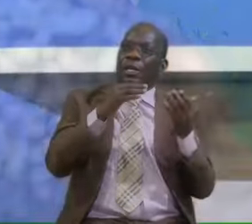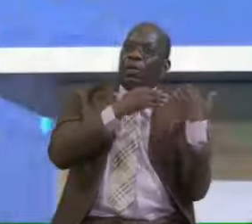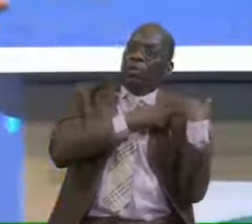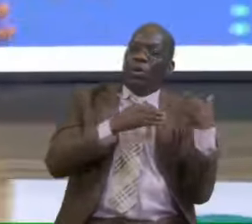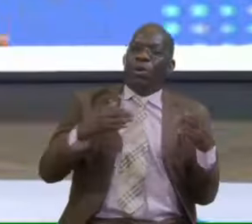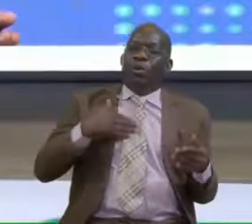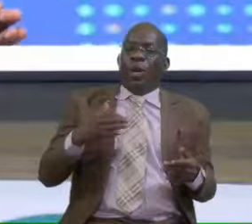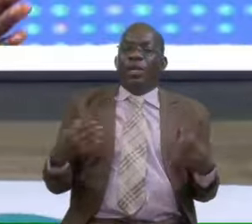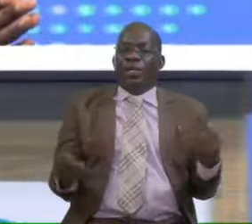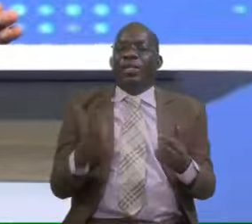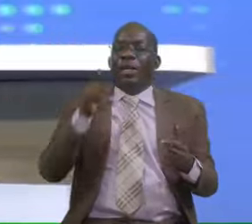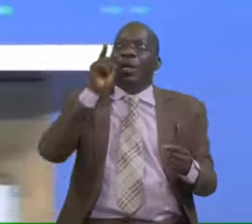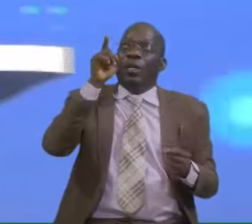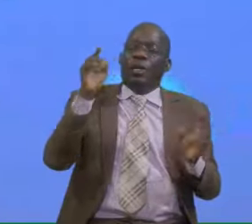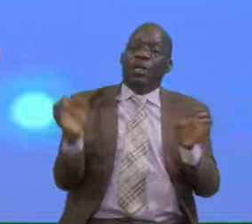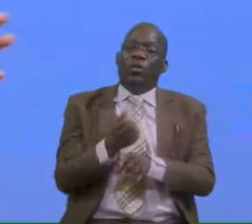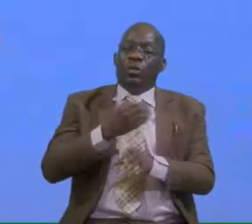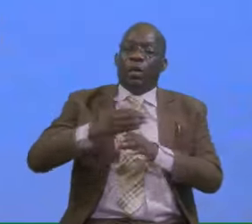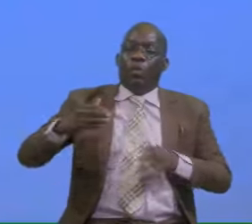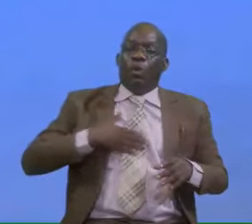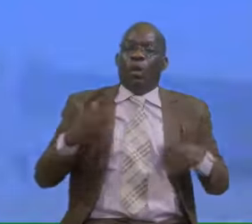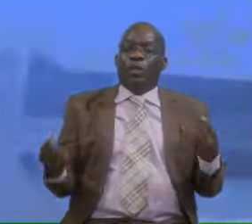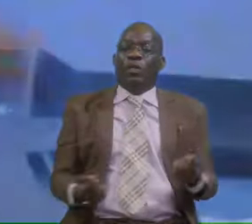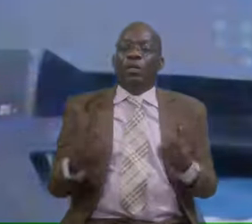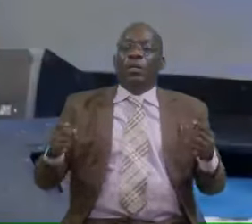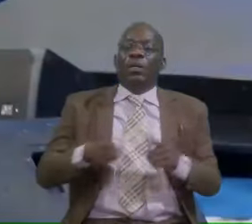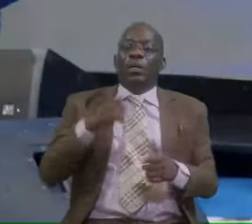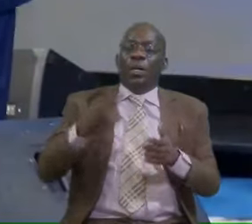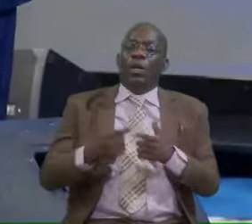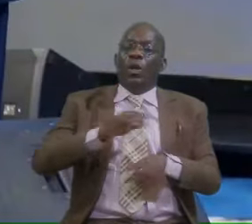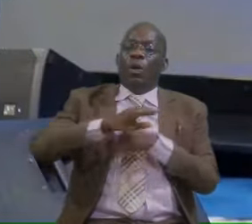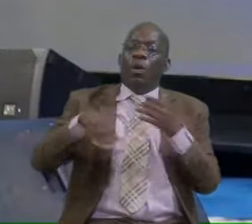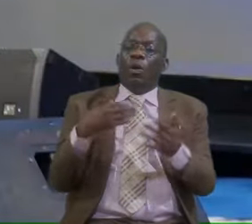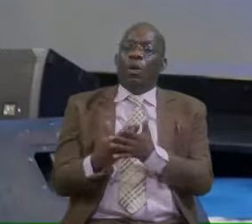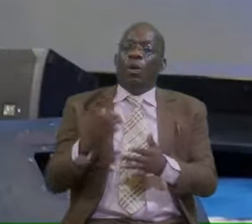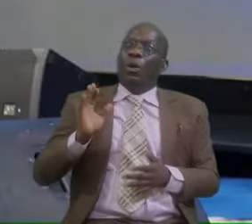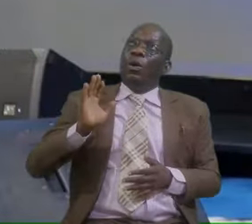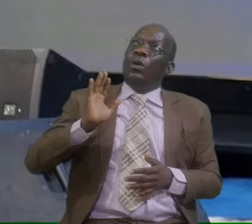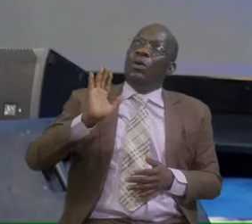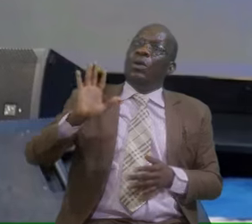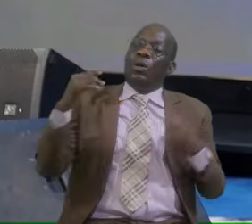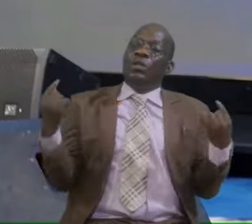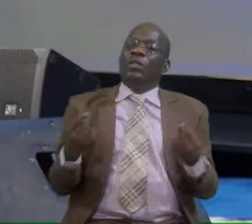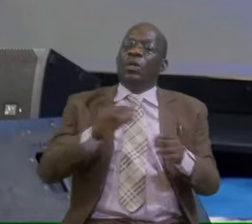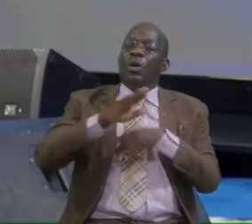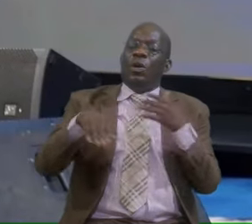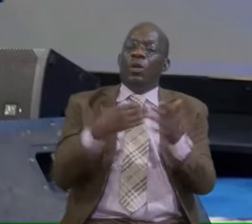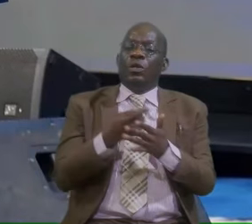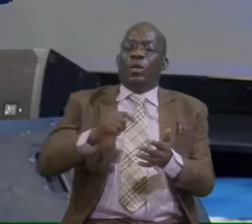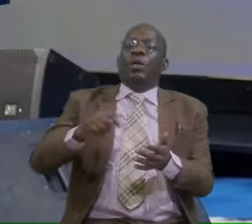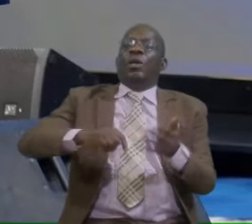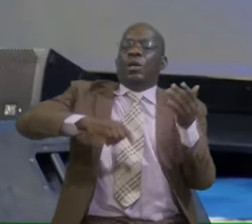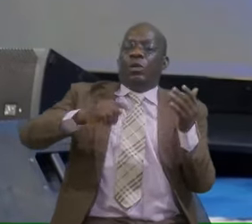sin. Then all your trespasses and all the consequence of your trespasses will not